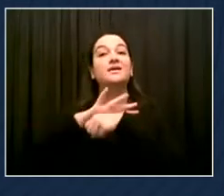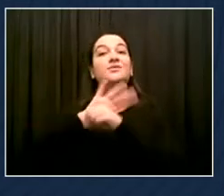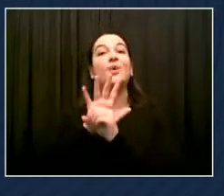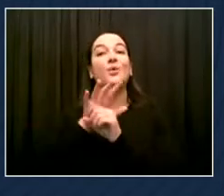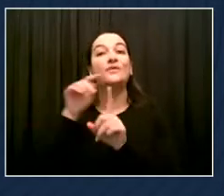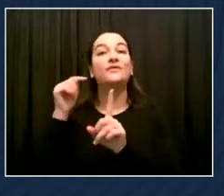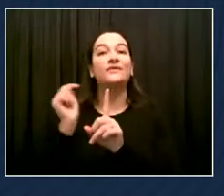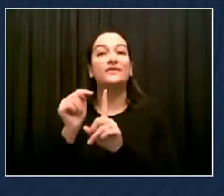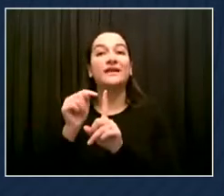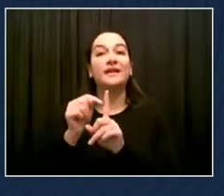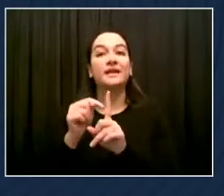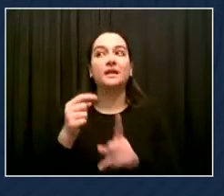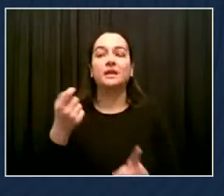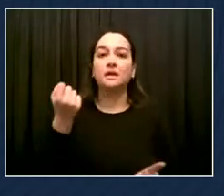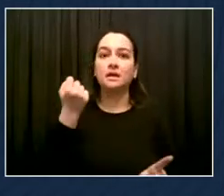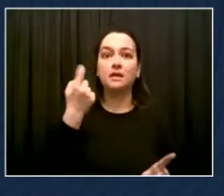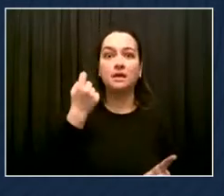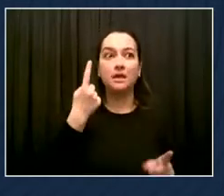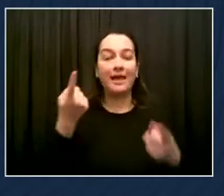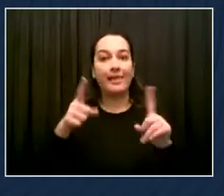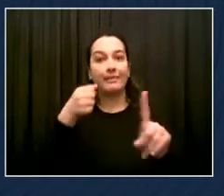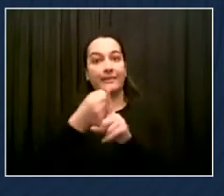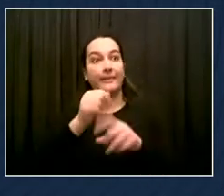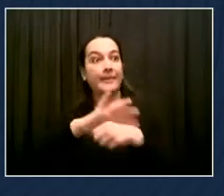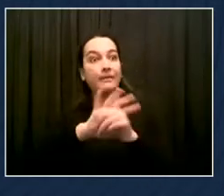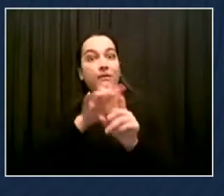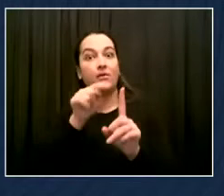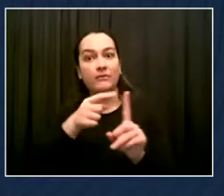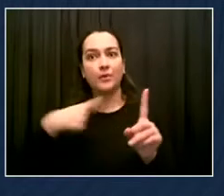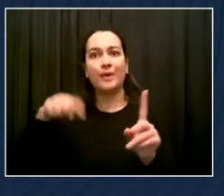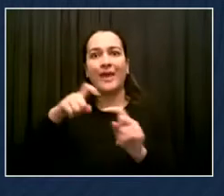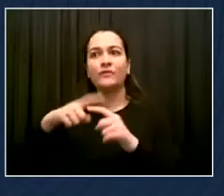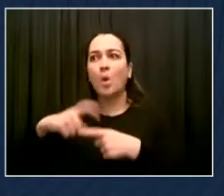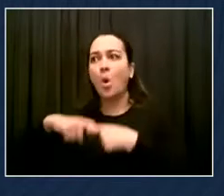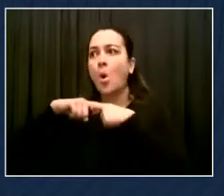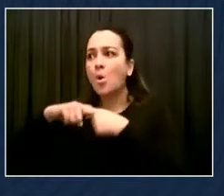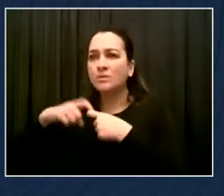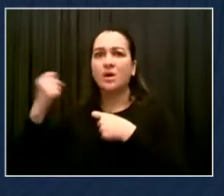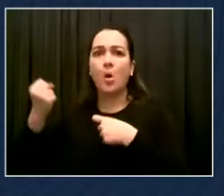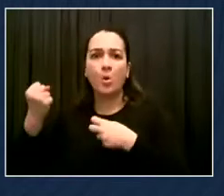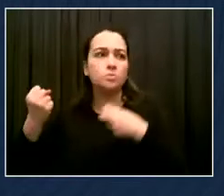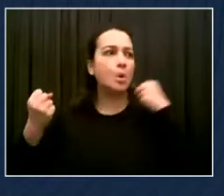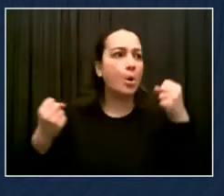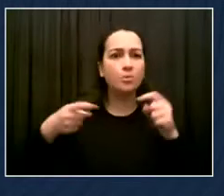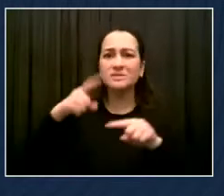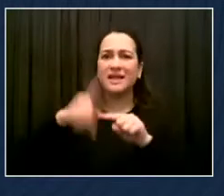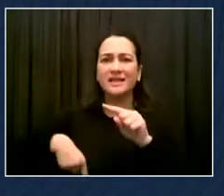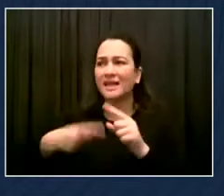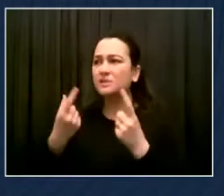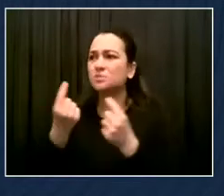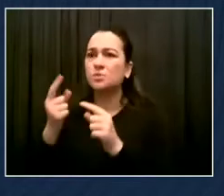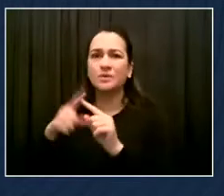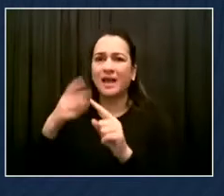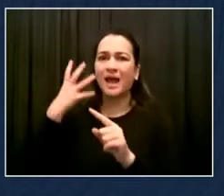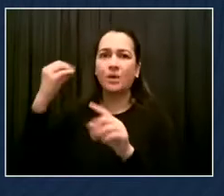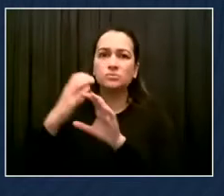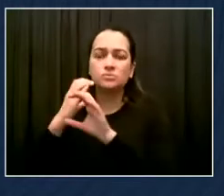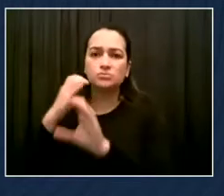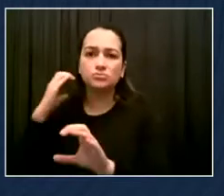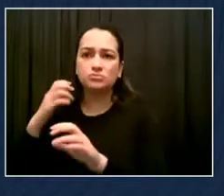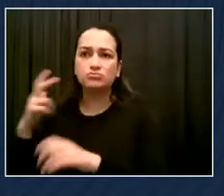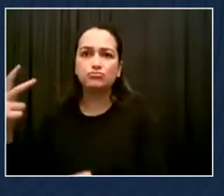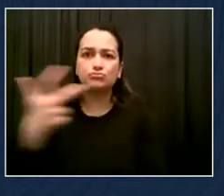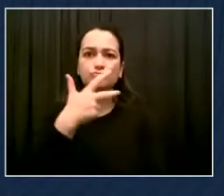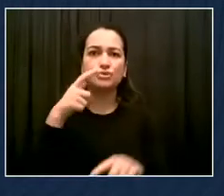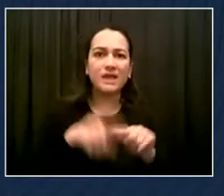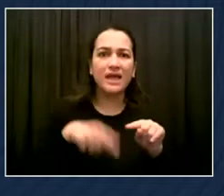for everything else. So this is yet another great sign that New York City is coming back strong. I also want to say that